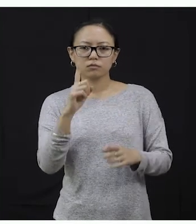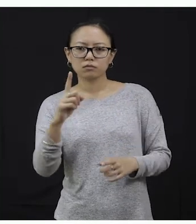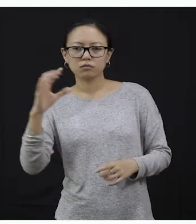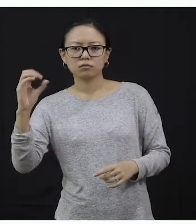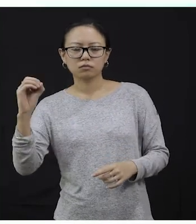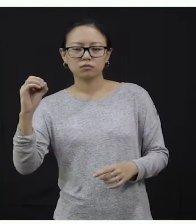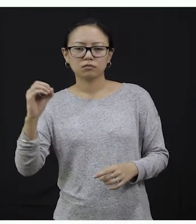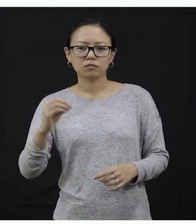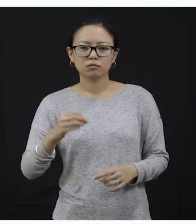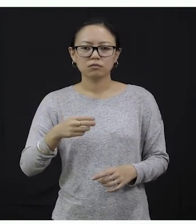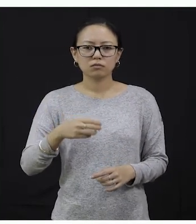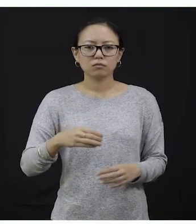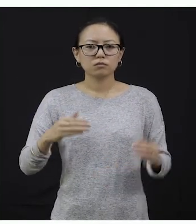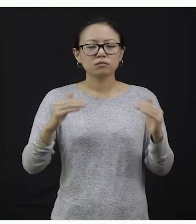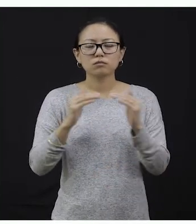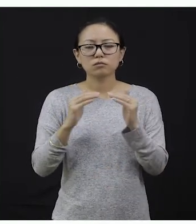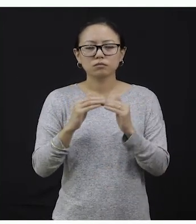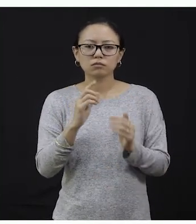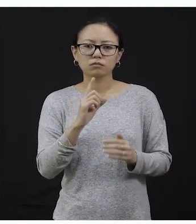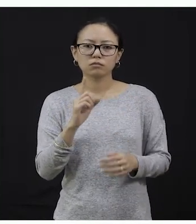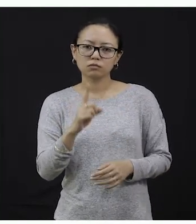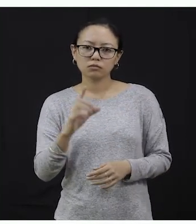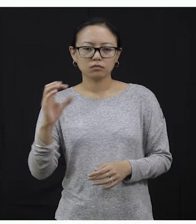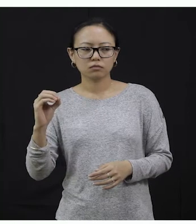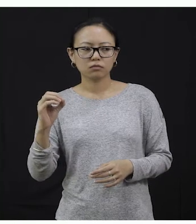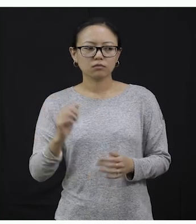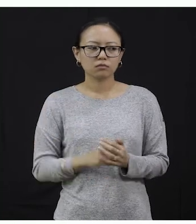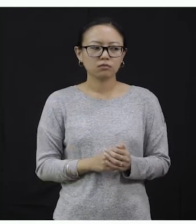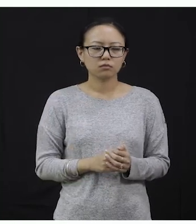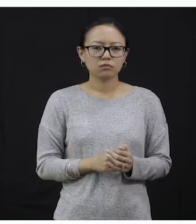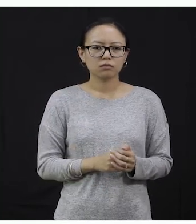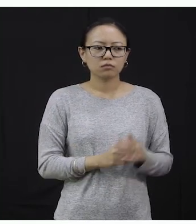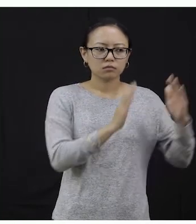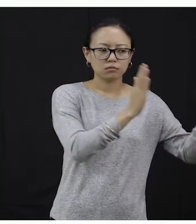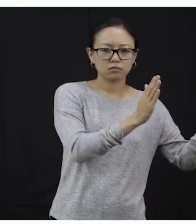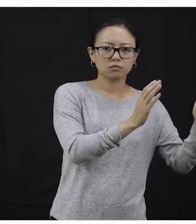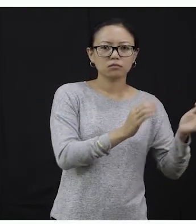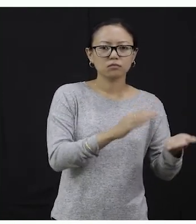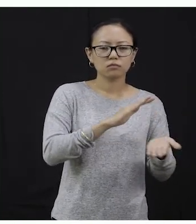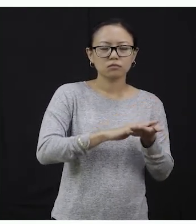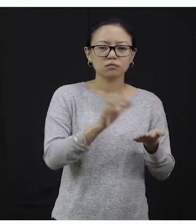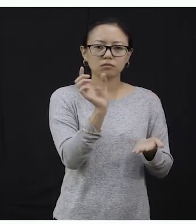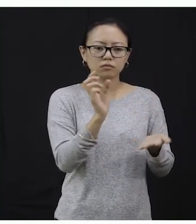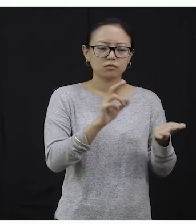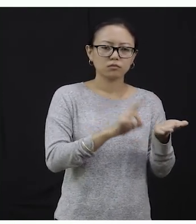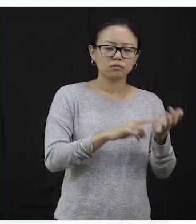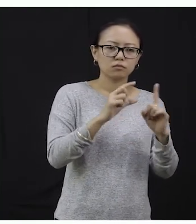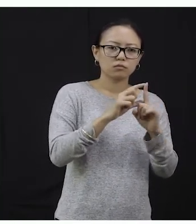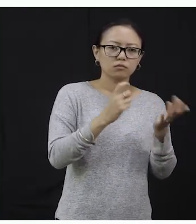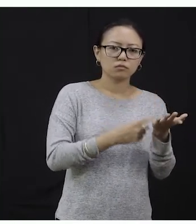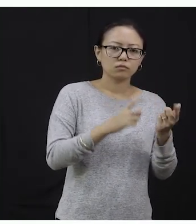10. Okay. Now the next number we have 9, and 9 is in hundreds